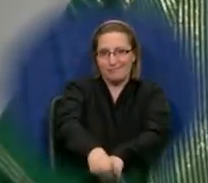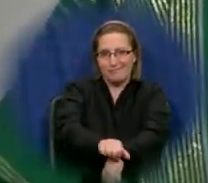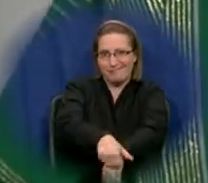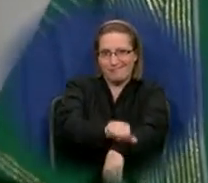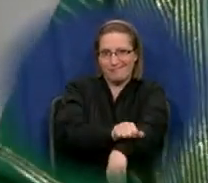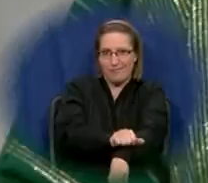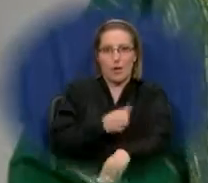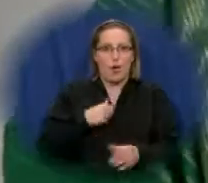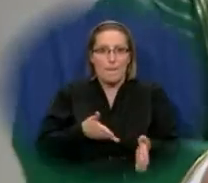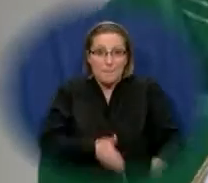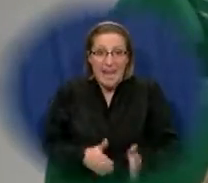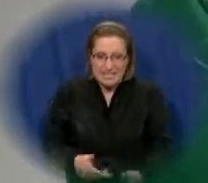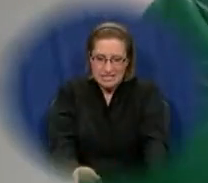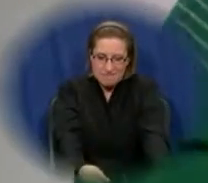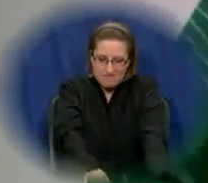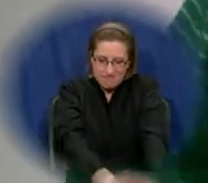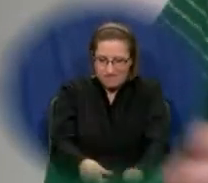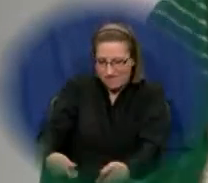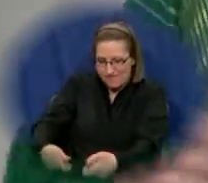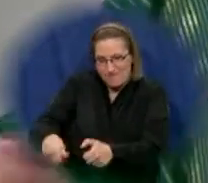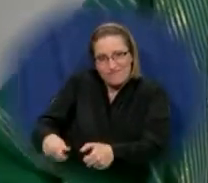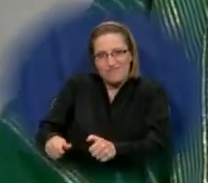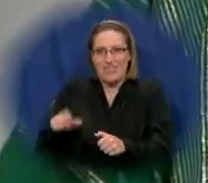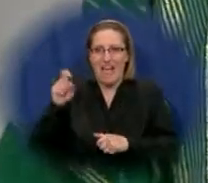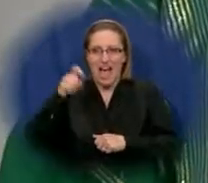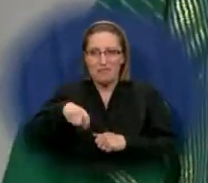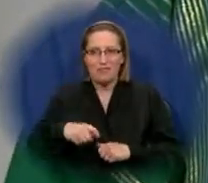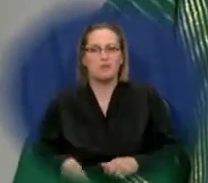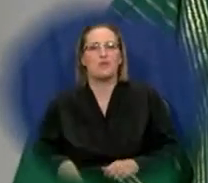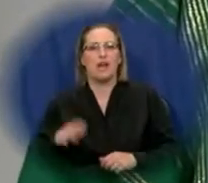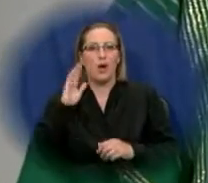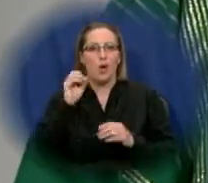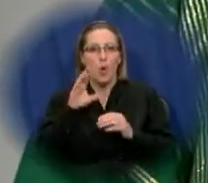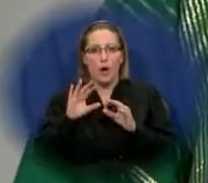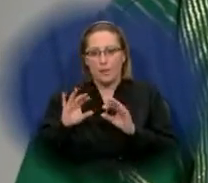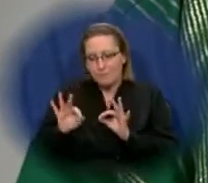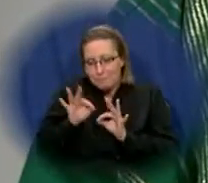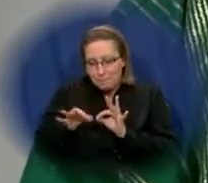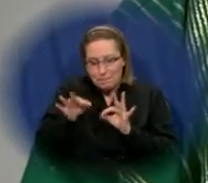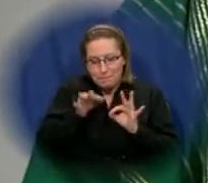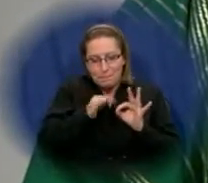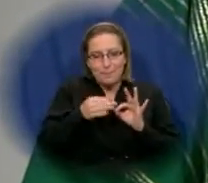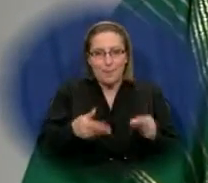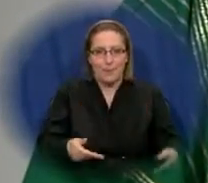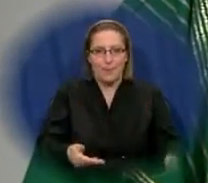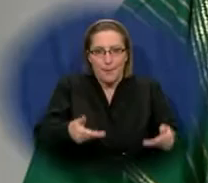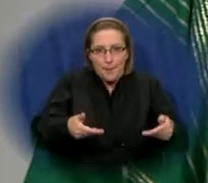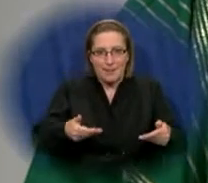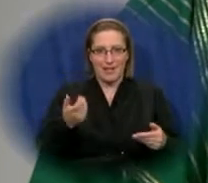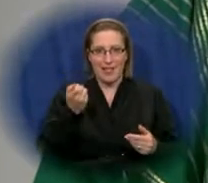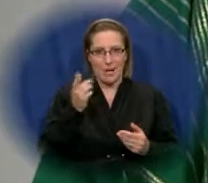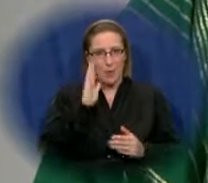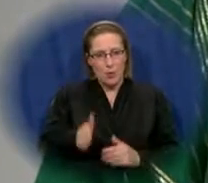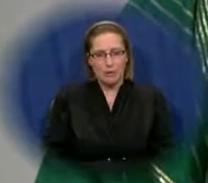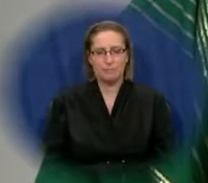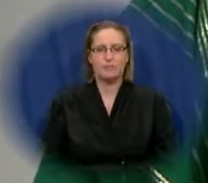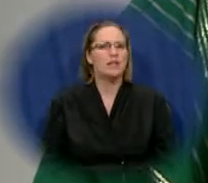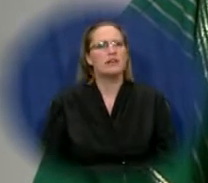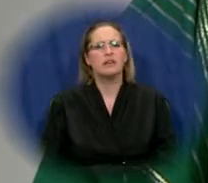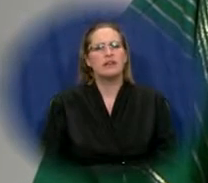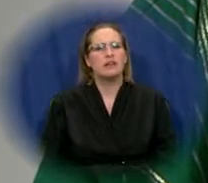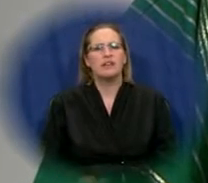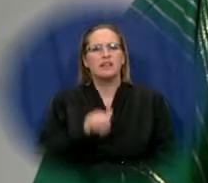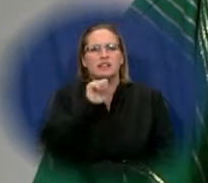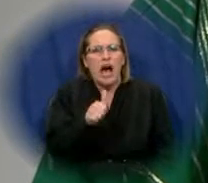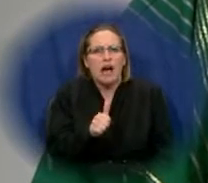pants were a little longer and to roll up and sometimes hem in the pants too. And it wasn't that they